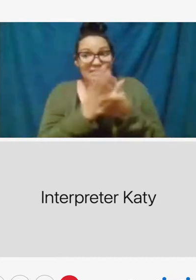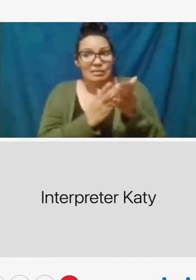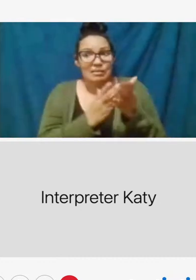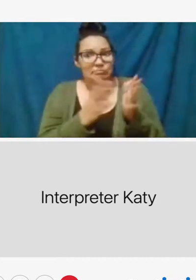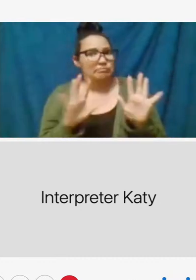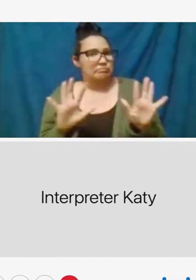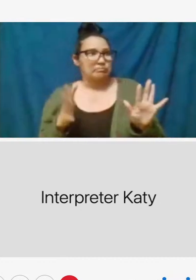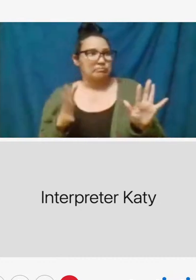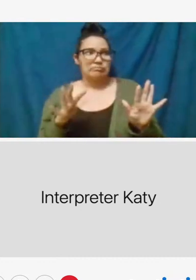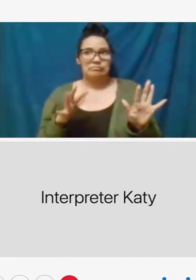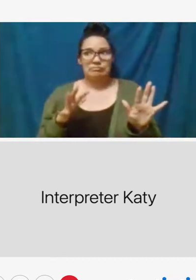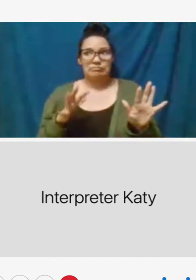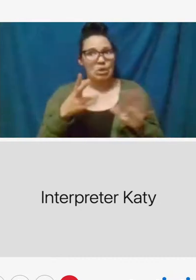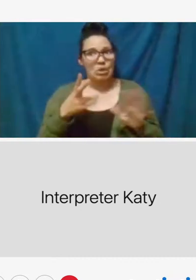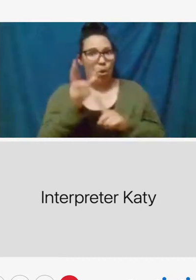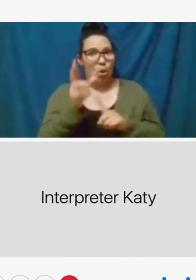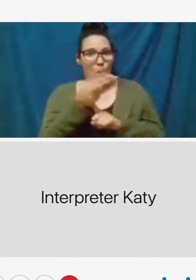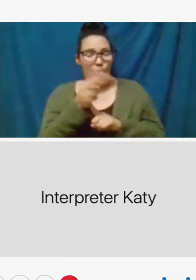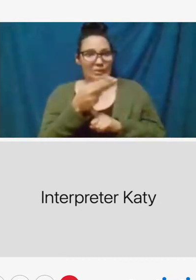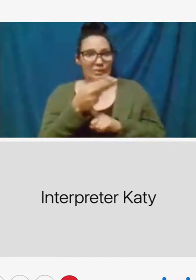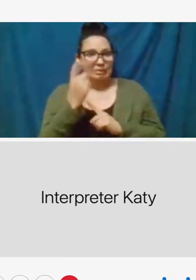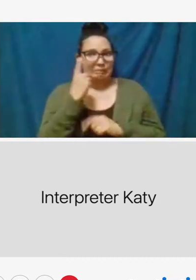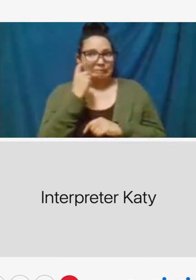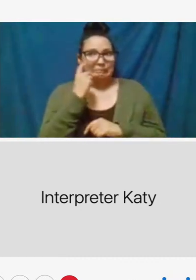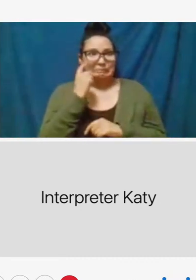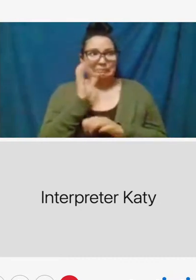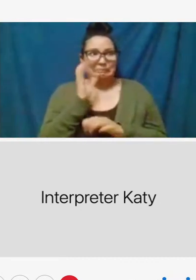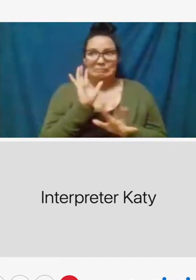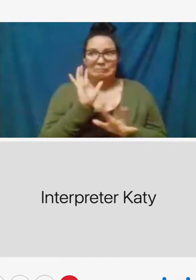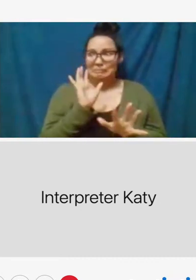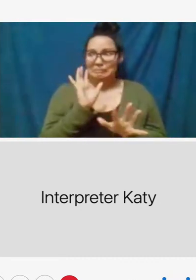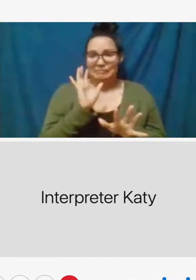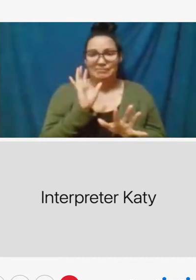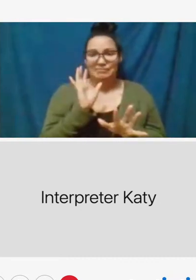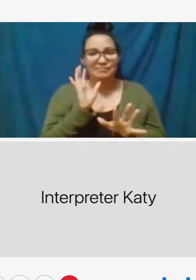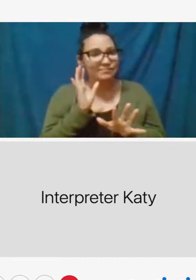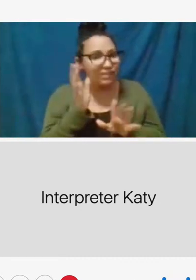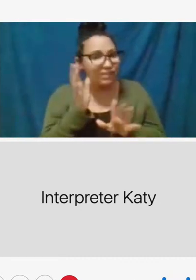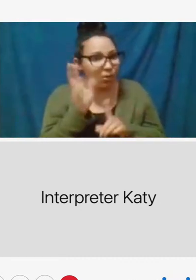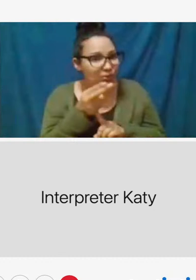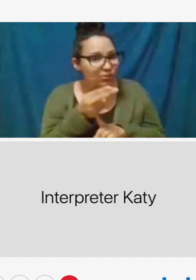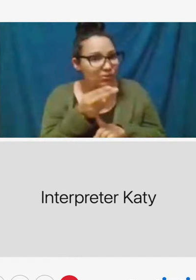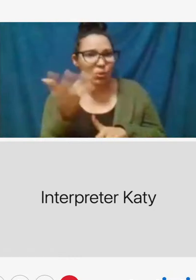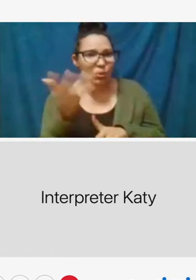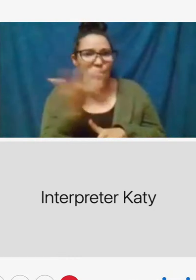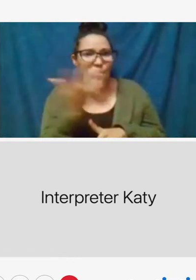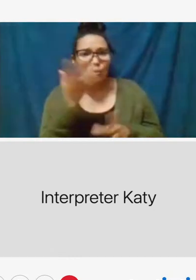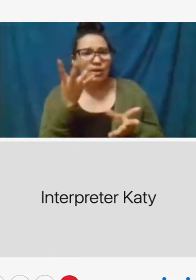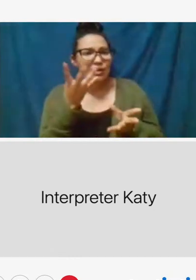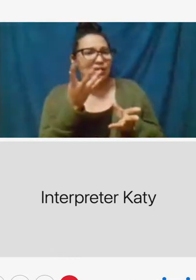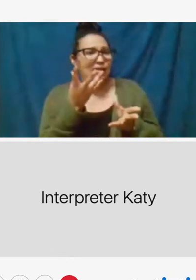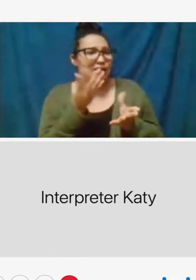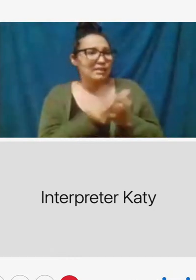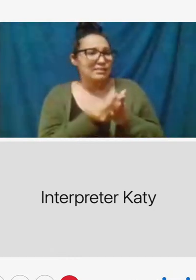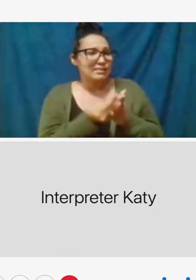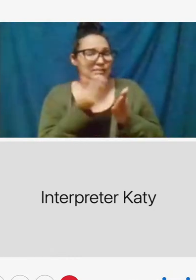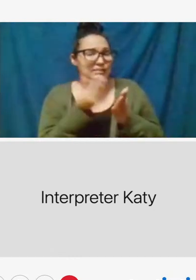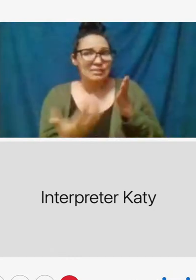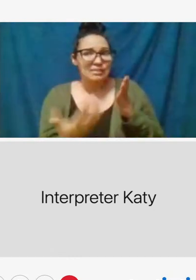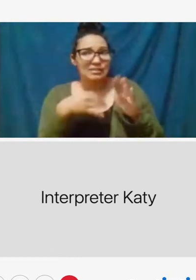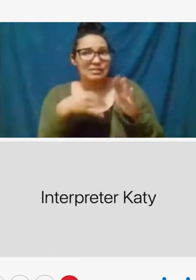hotels because the hotels were so expensive in Silicone Valley uh yeah do you remember